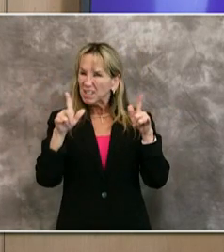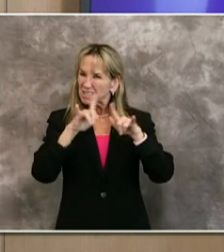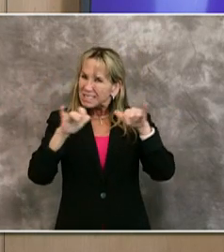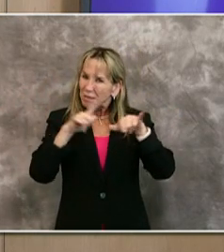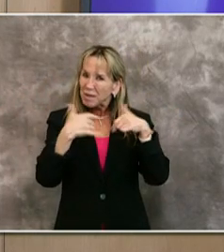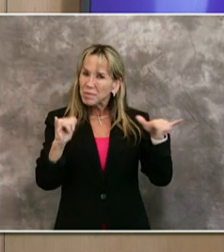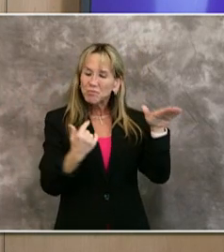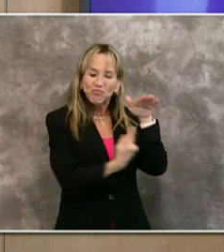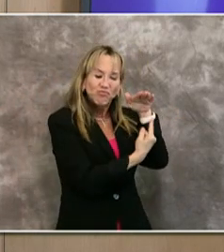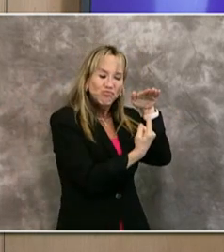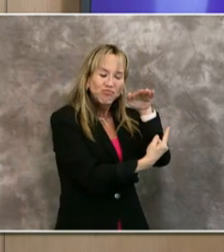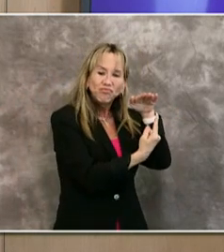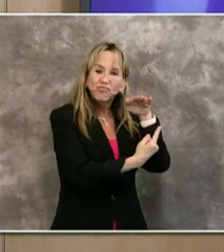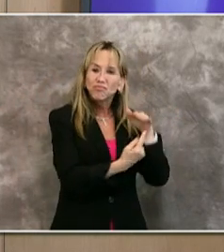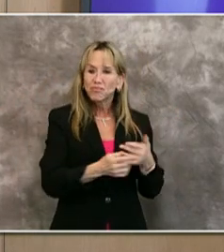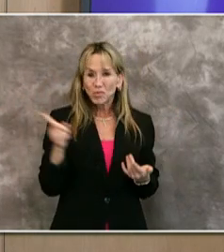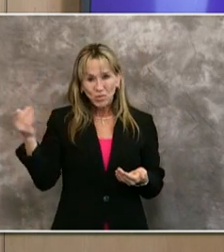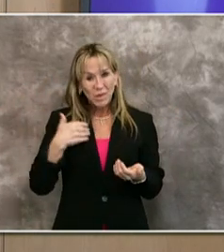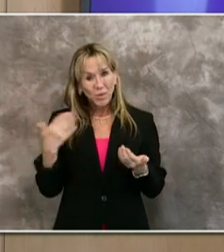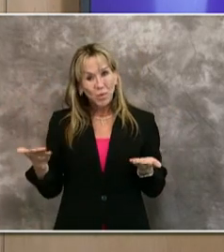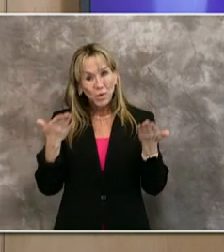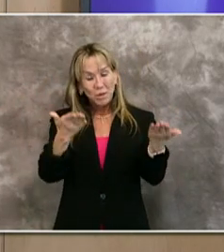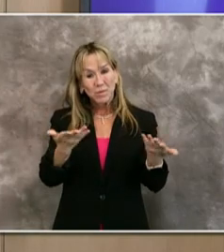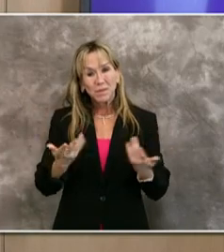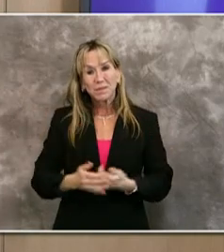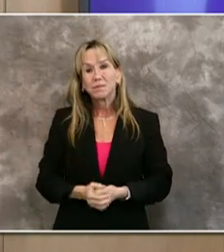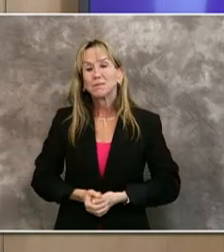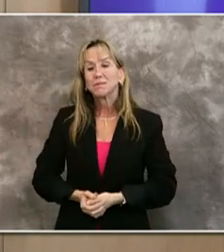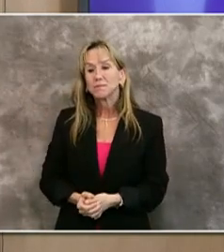at this point? Okay, Dr. Wooten.